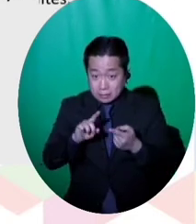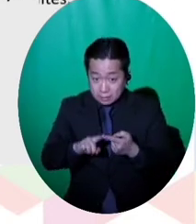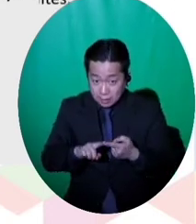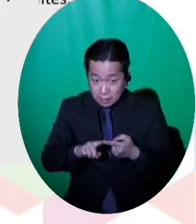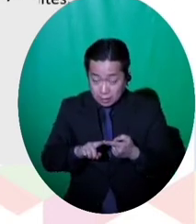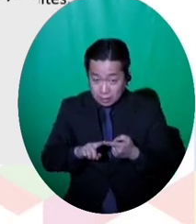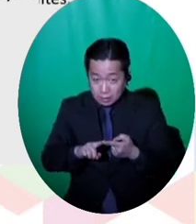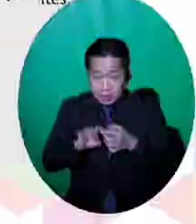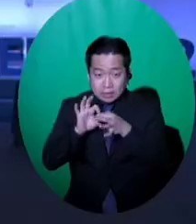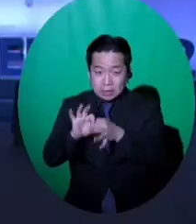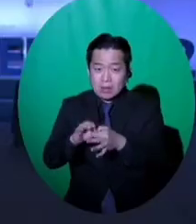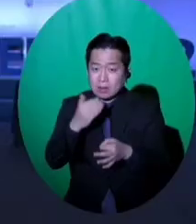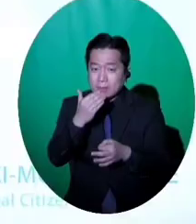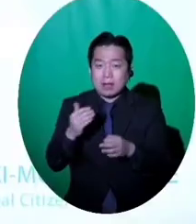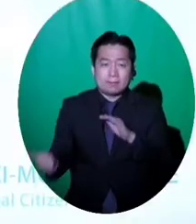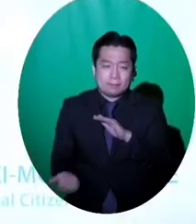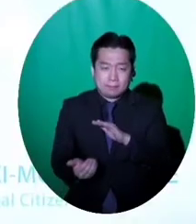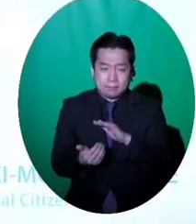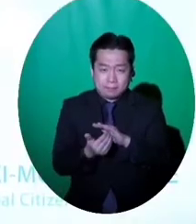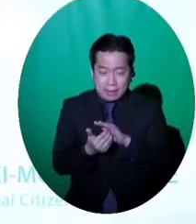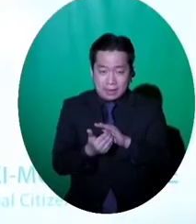Thank you very much.